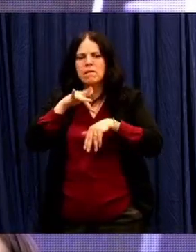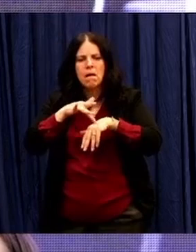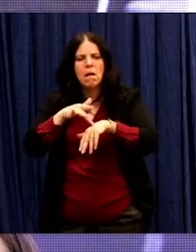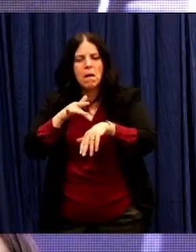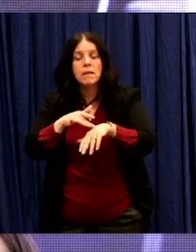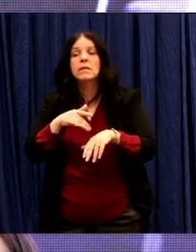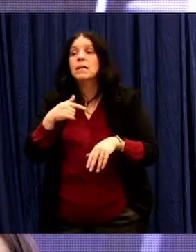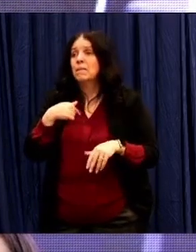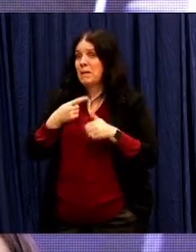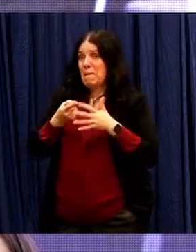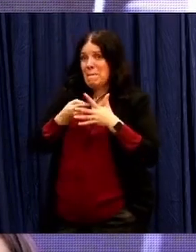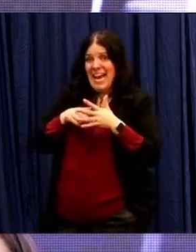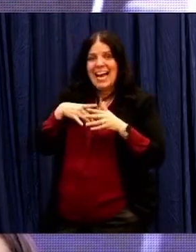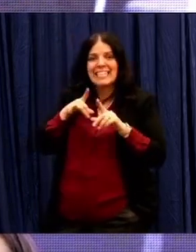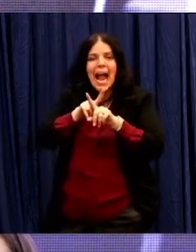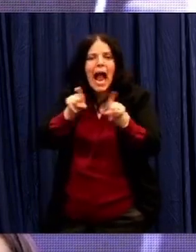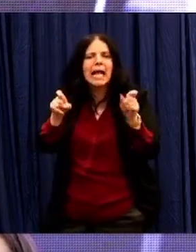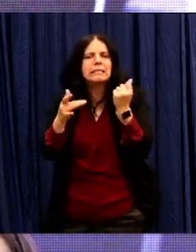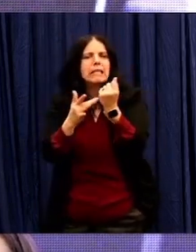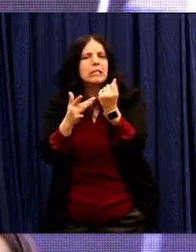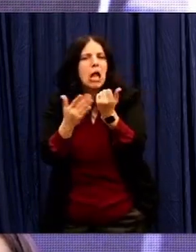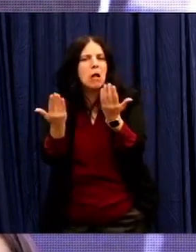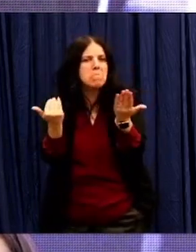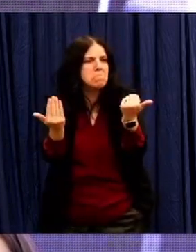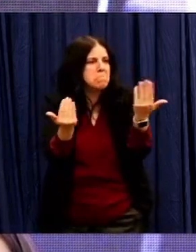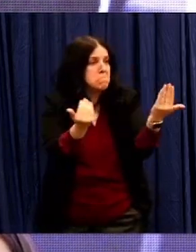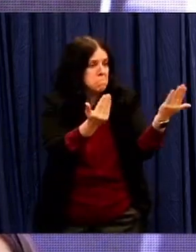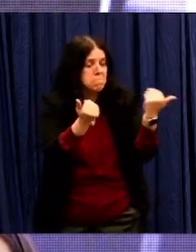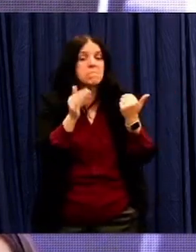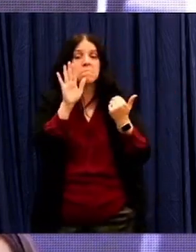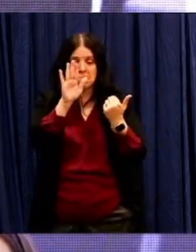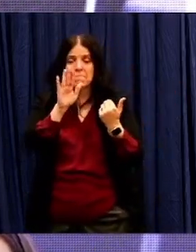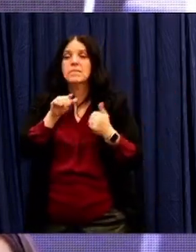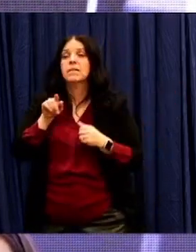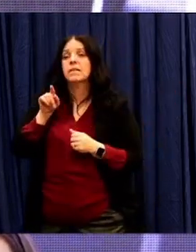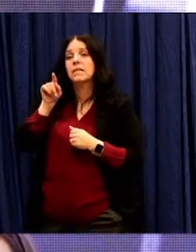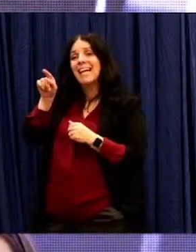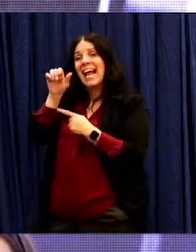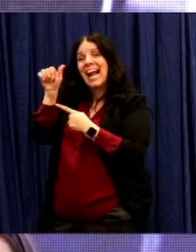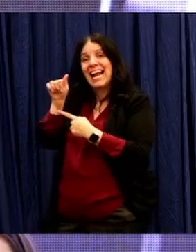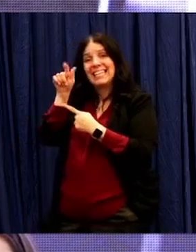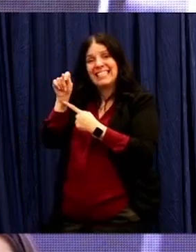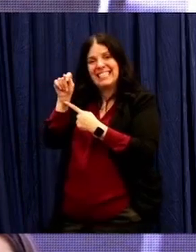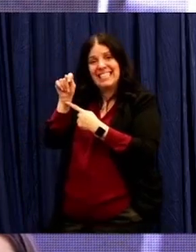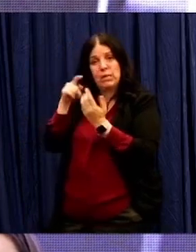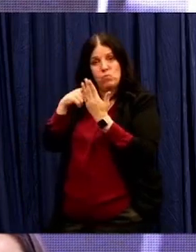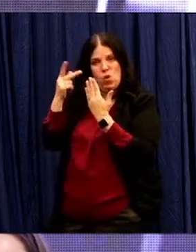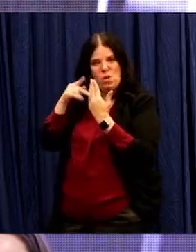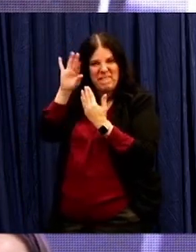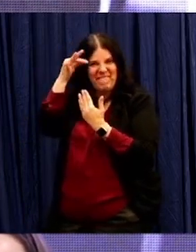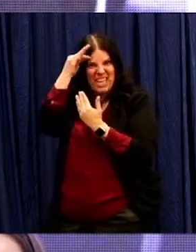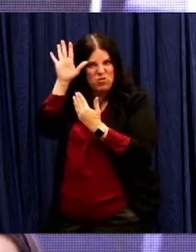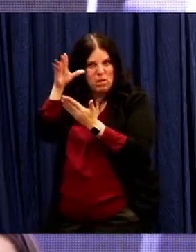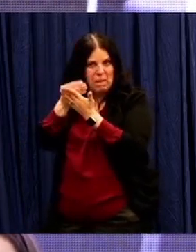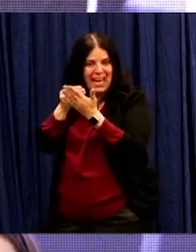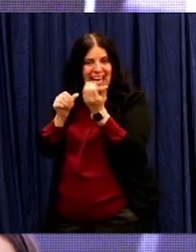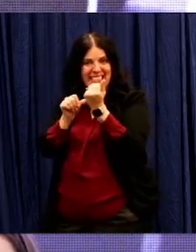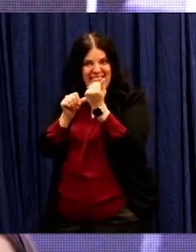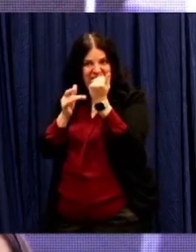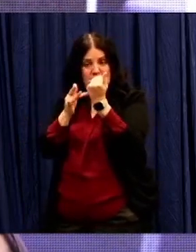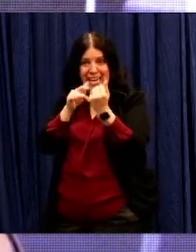to be, and for the AT program, AT is essentially